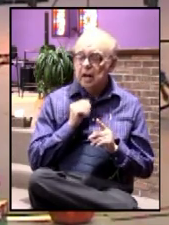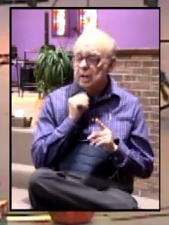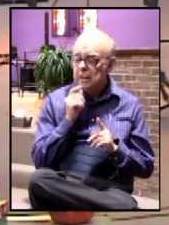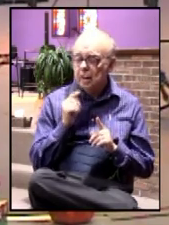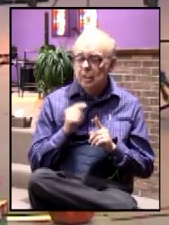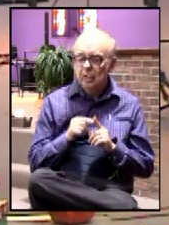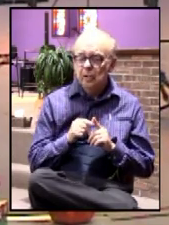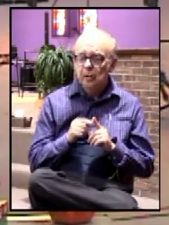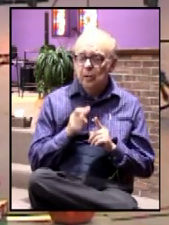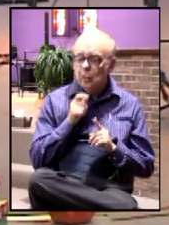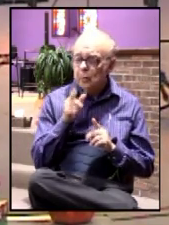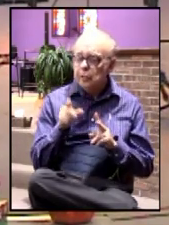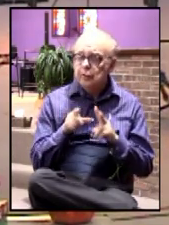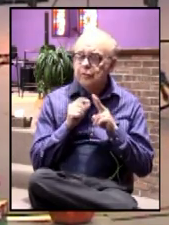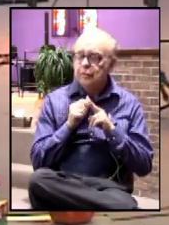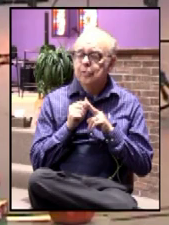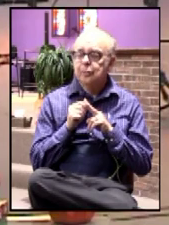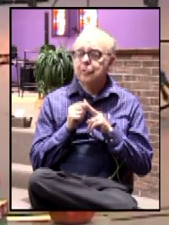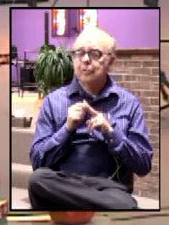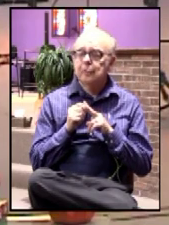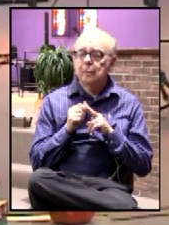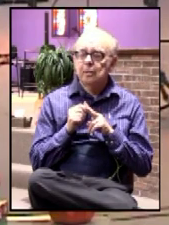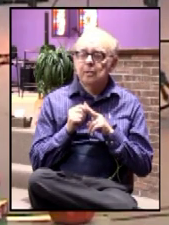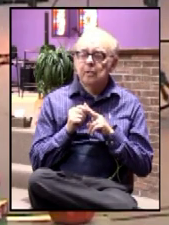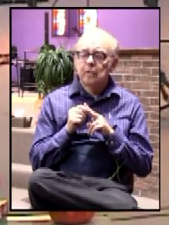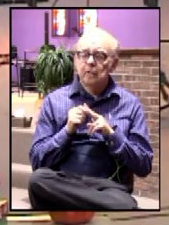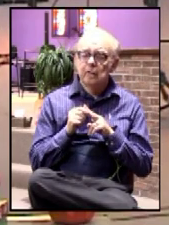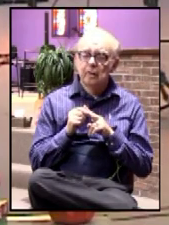Not to who you choose.